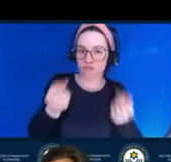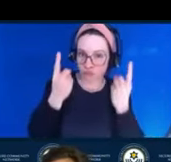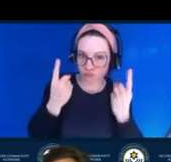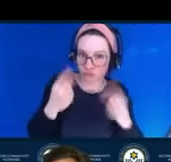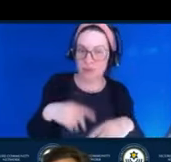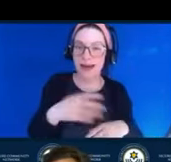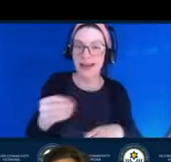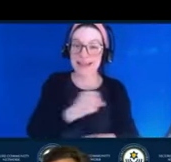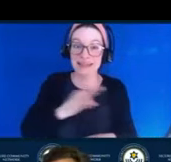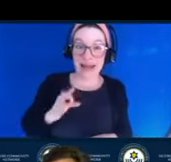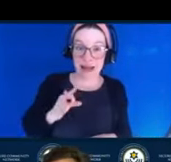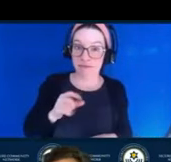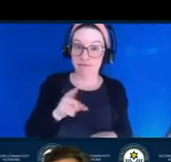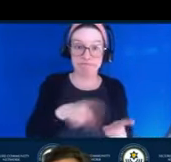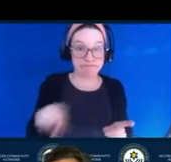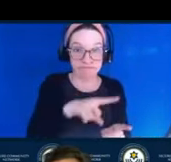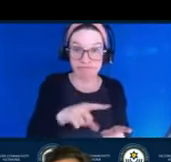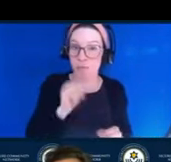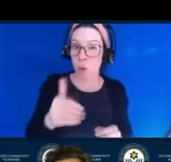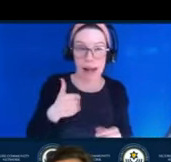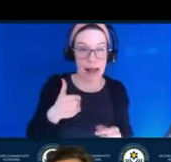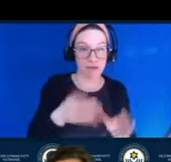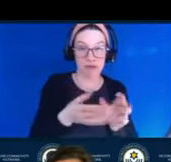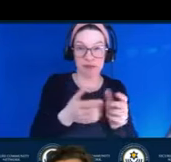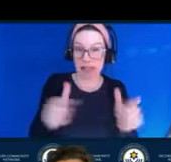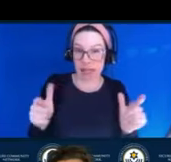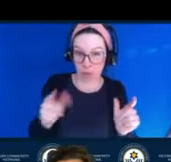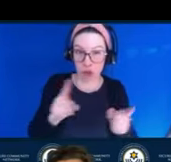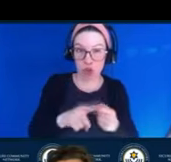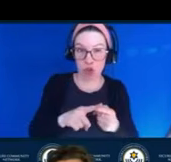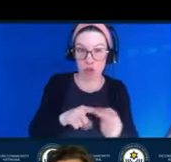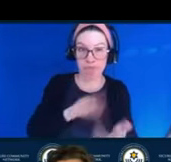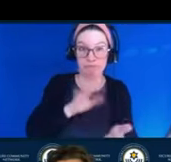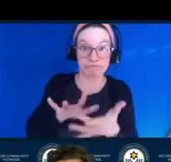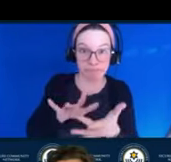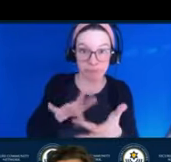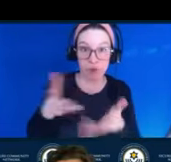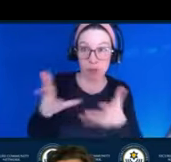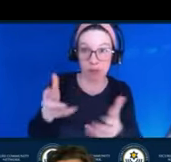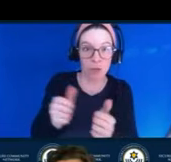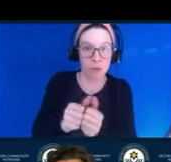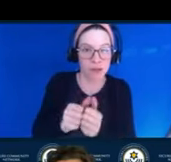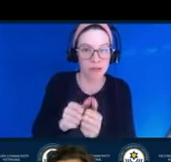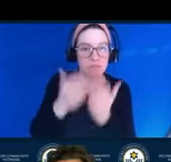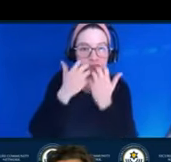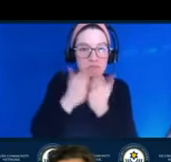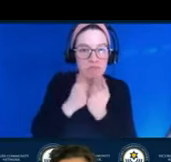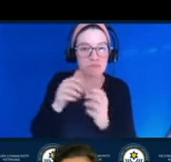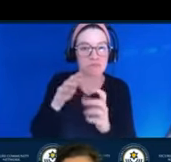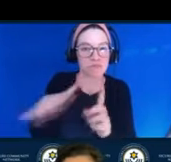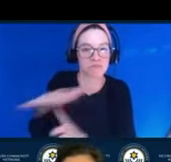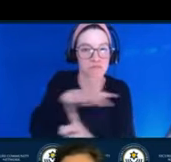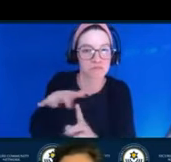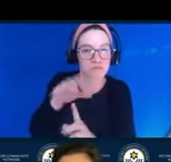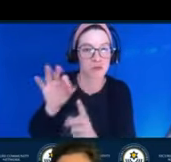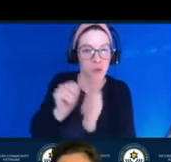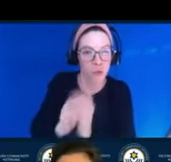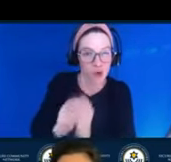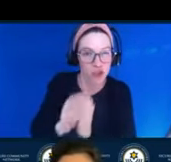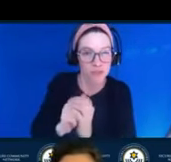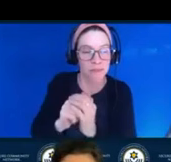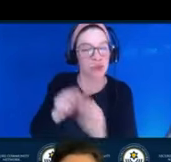that language to communicate out to these places of worship and these sacred spaces around in language that they would